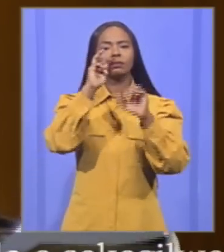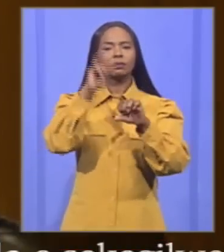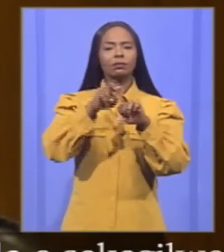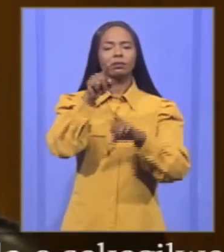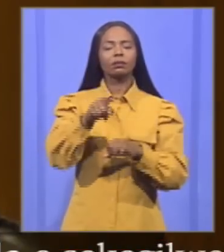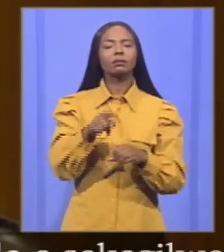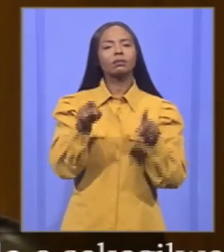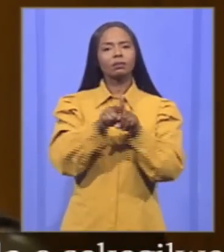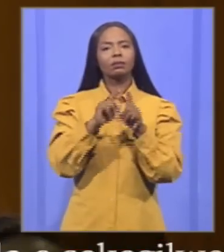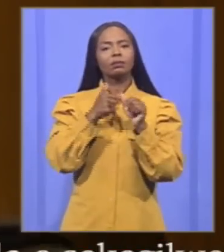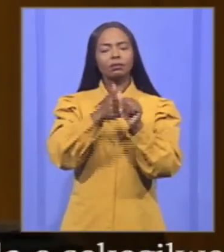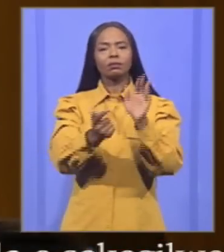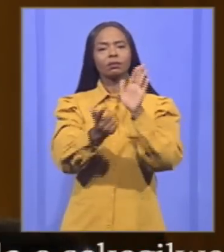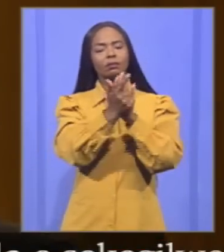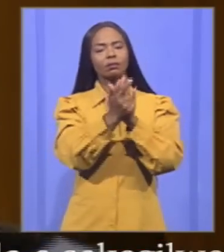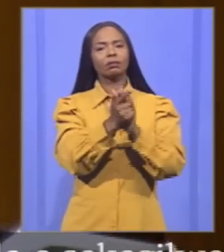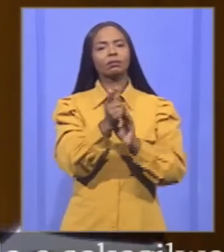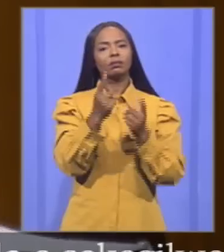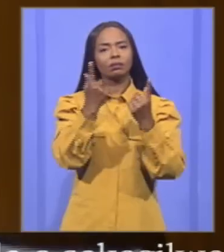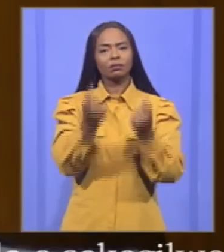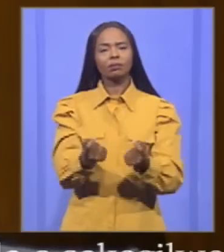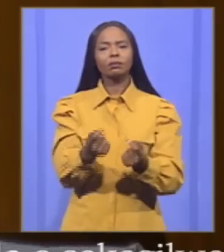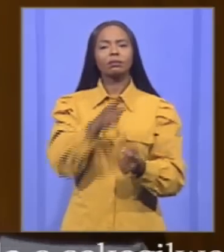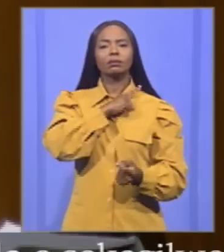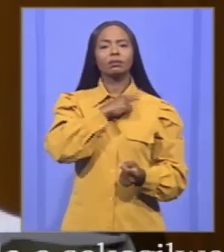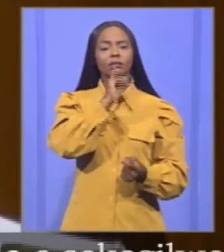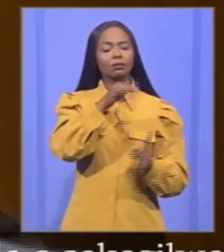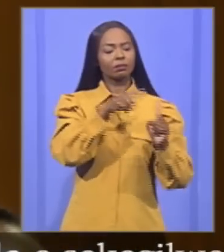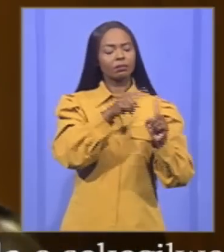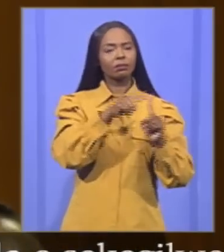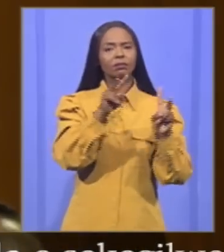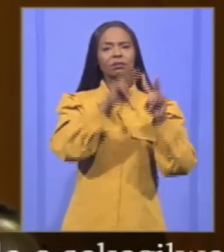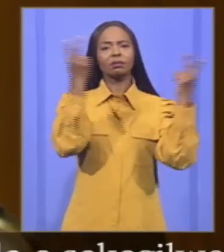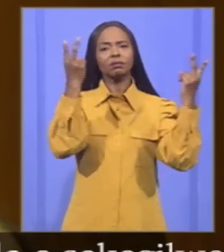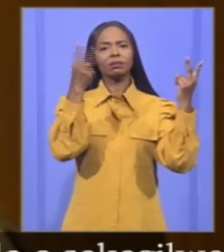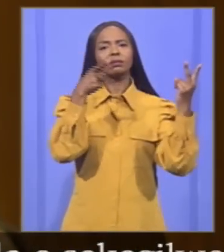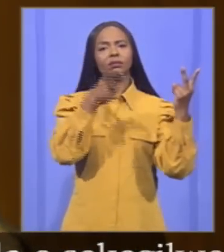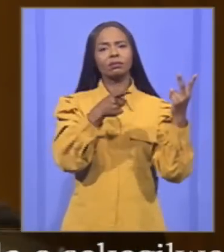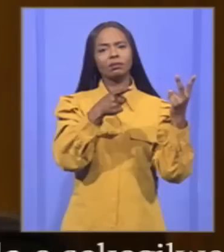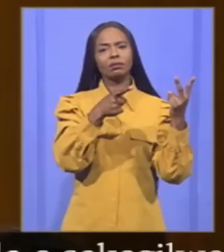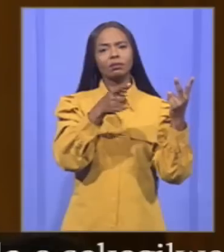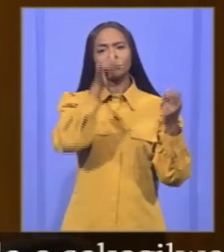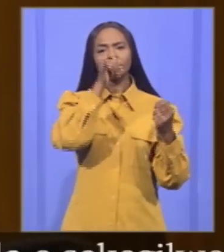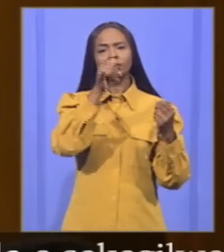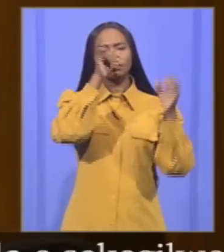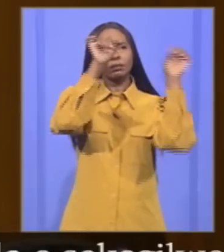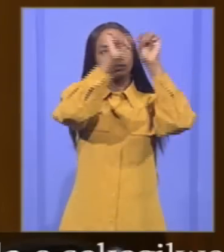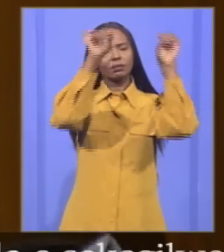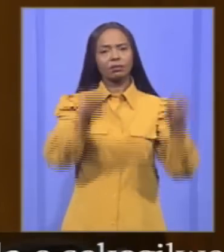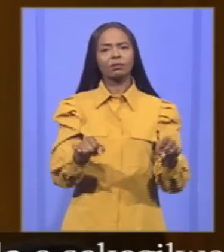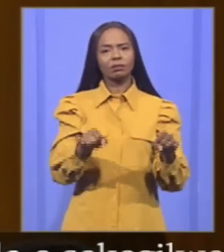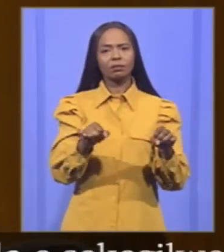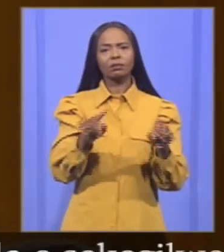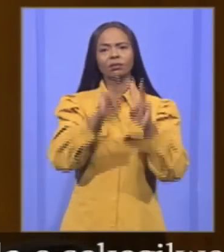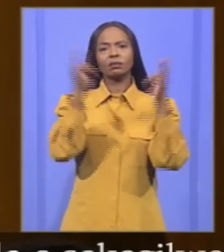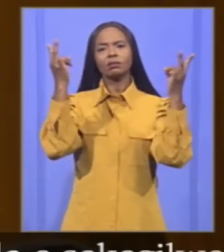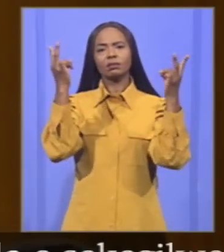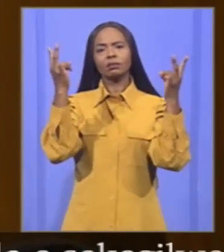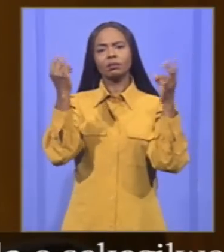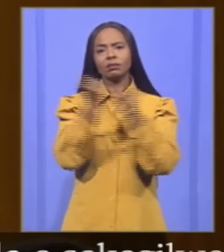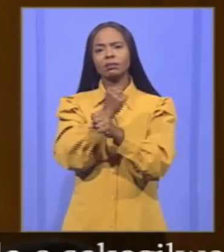to do to the public confidence in the criminal justice system going